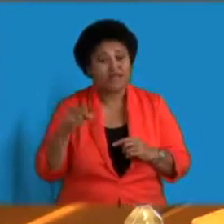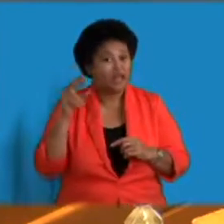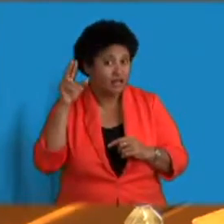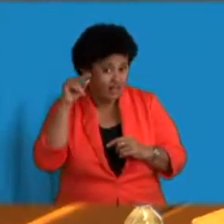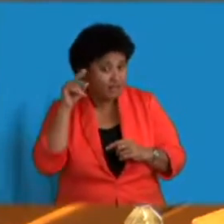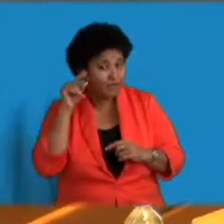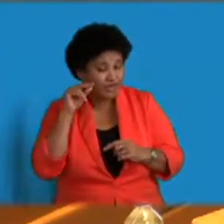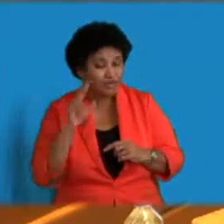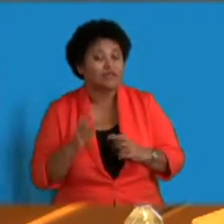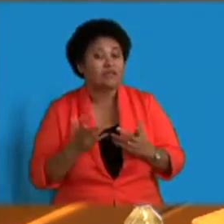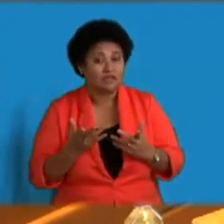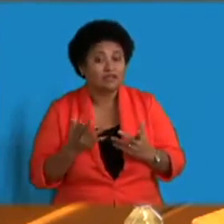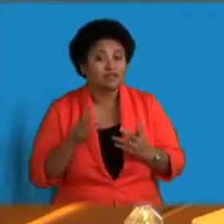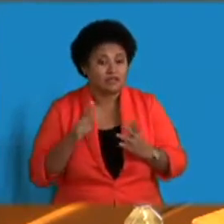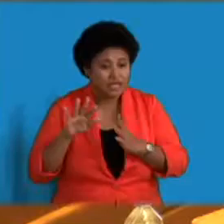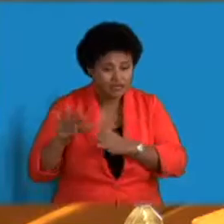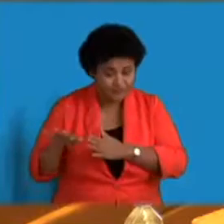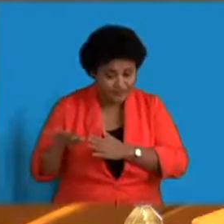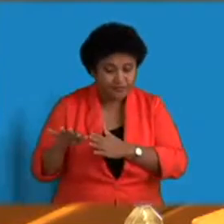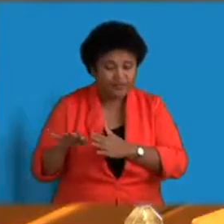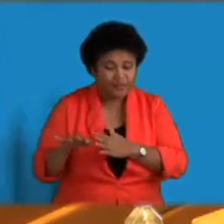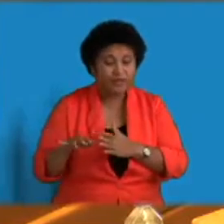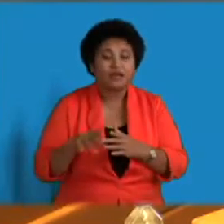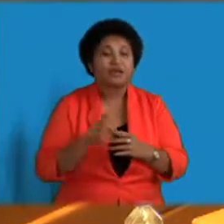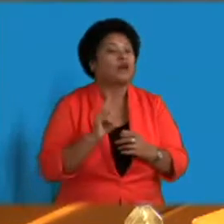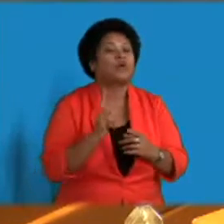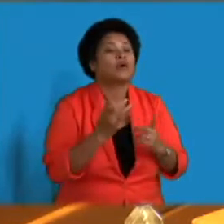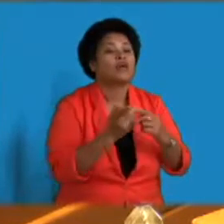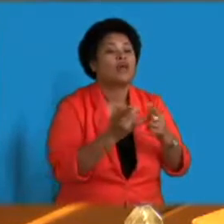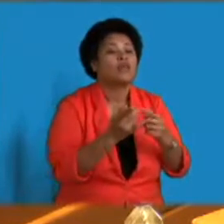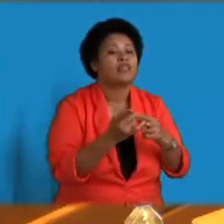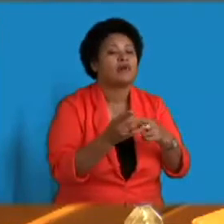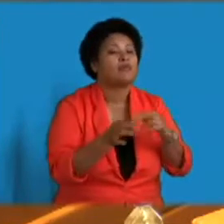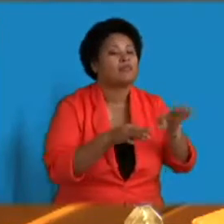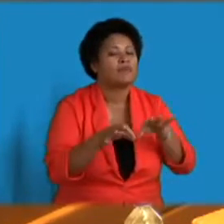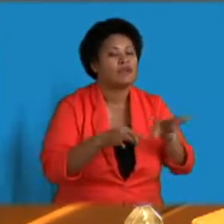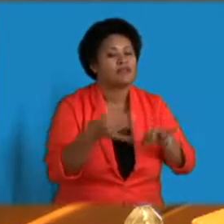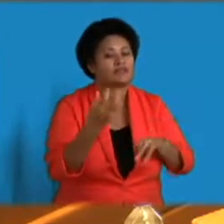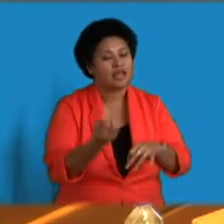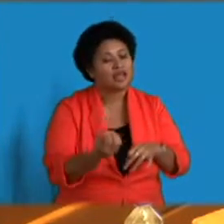he putting in place to assist the